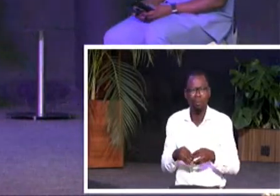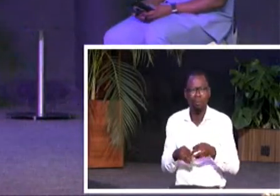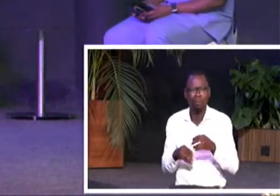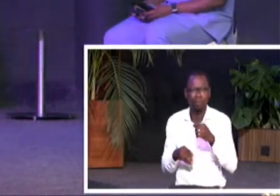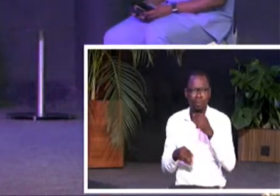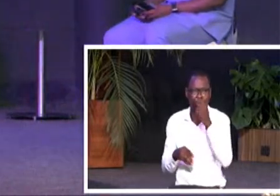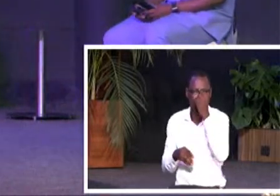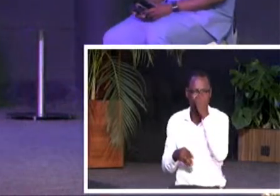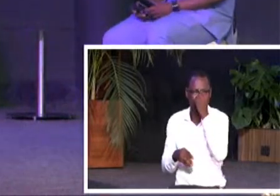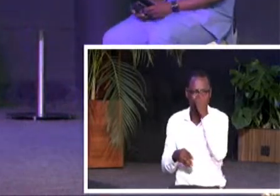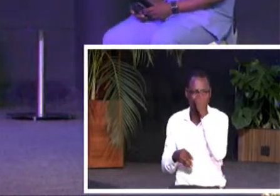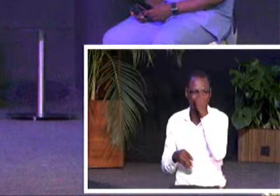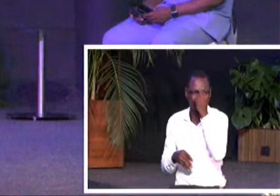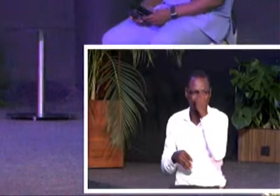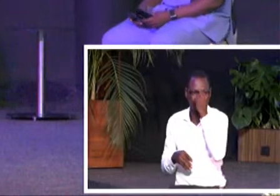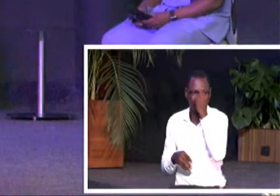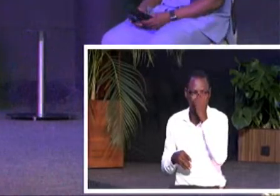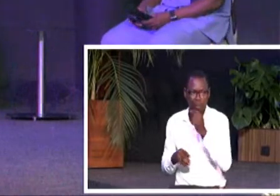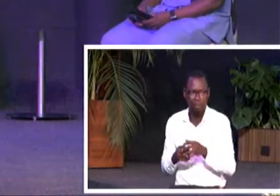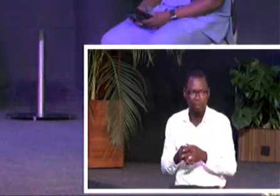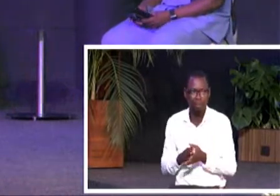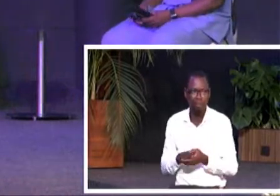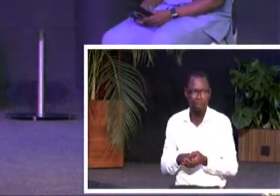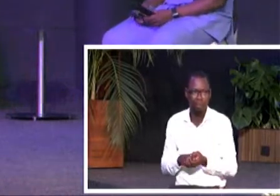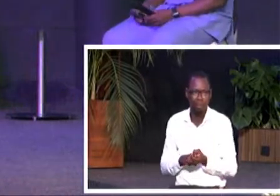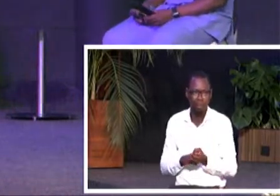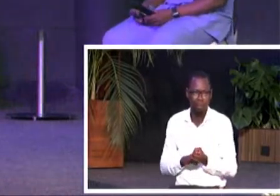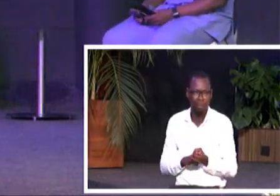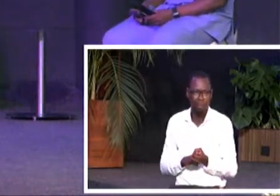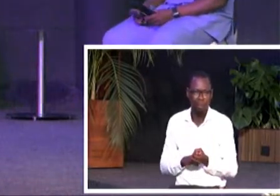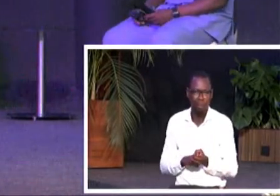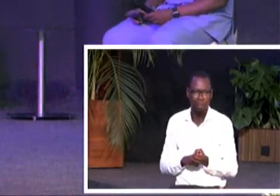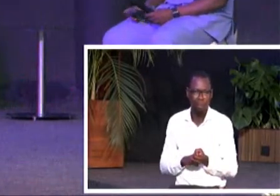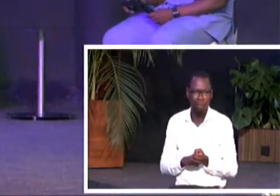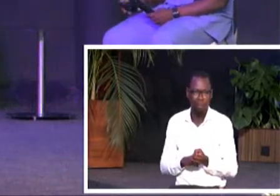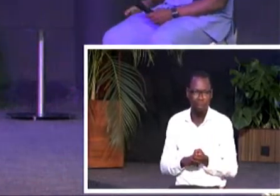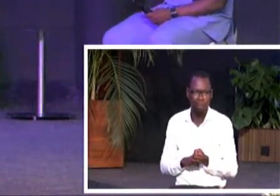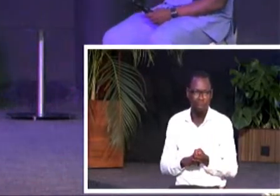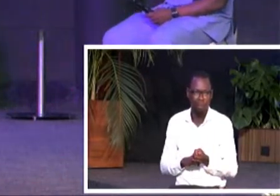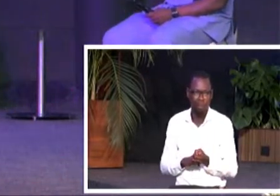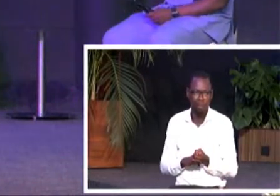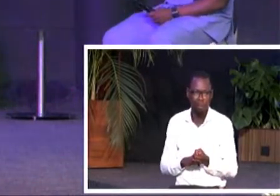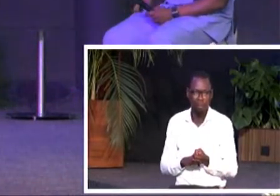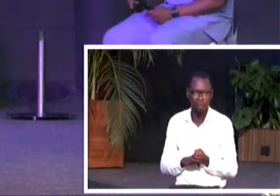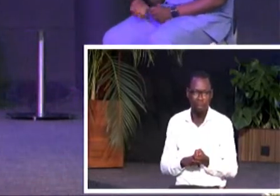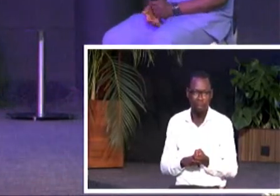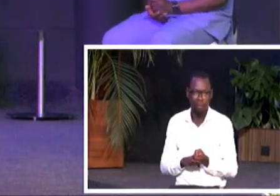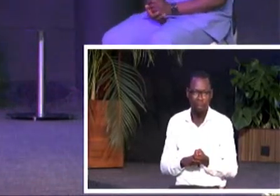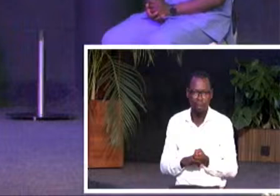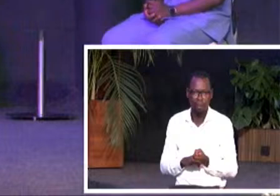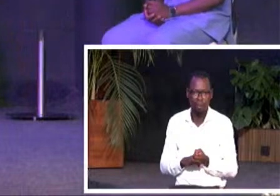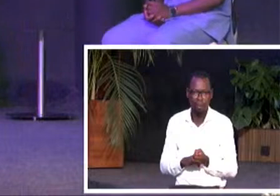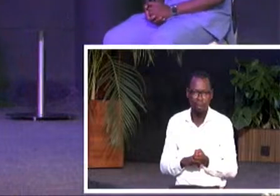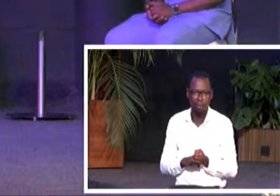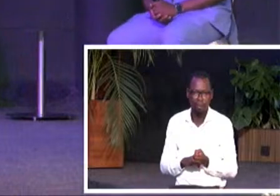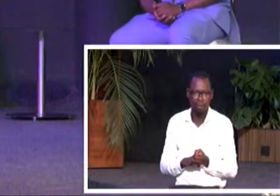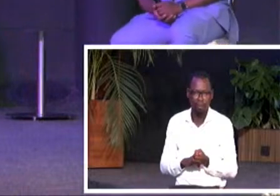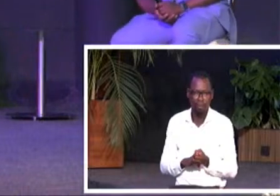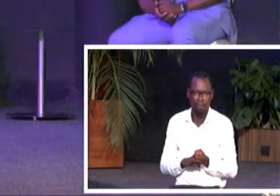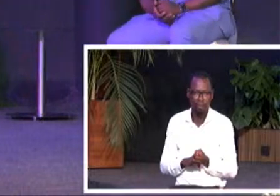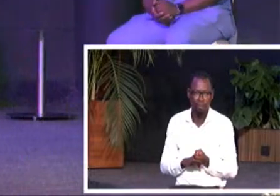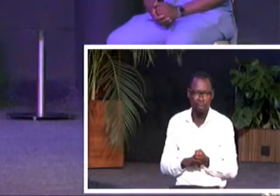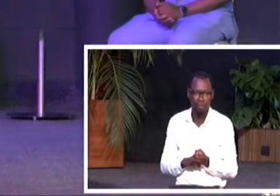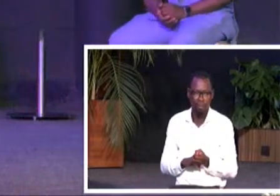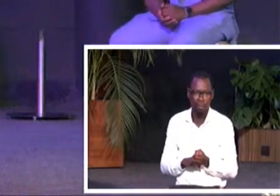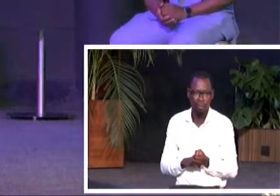Okay, let me go to you. Your name and your question, please. Okay, my name this is Alvin. This is the last batch, so we can. So don't add on to the queue.